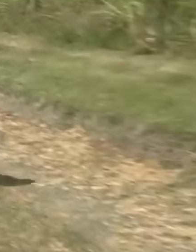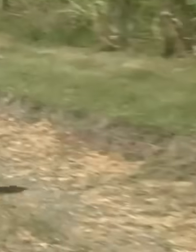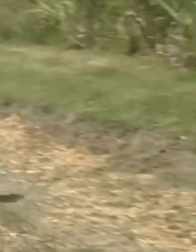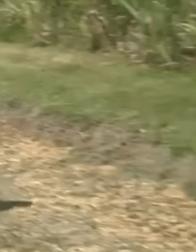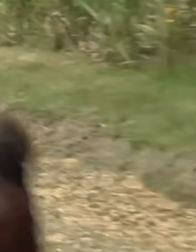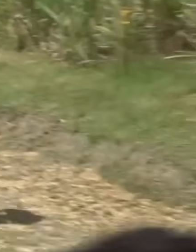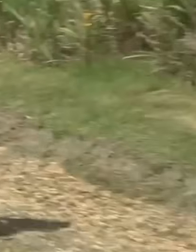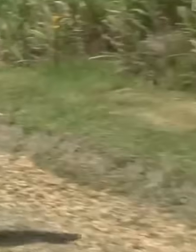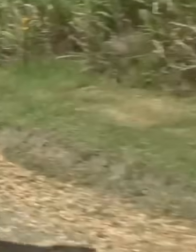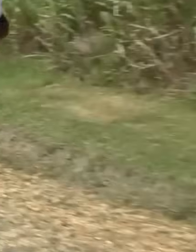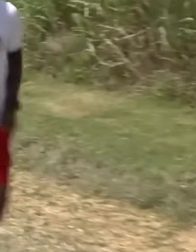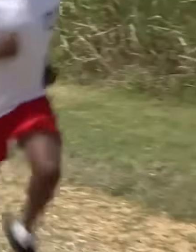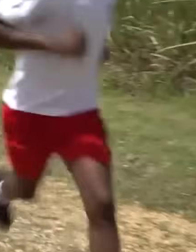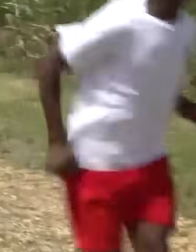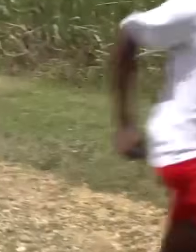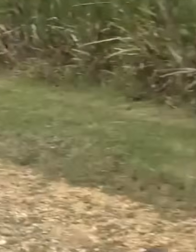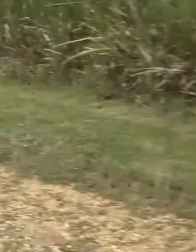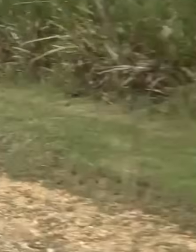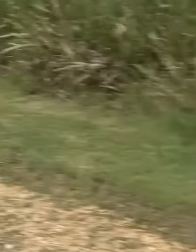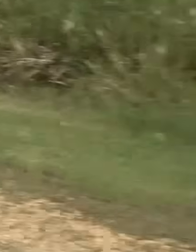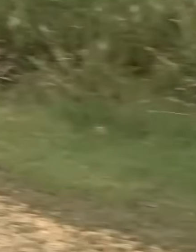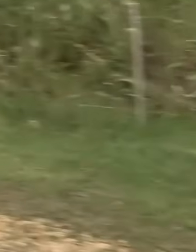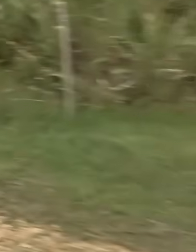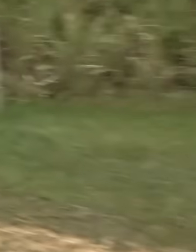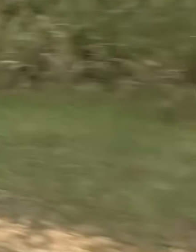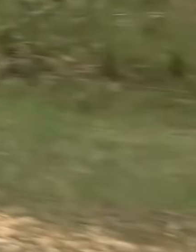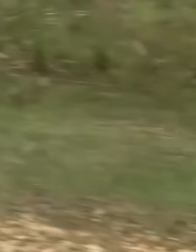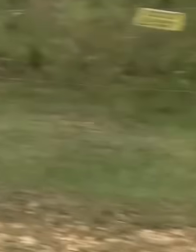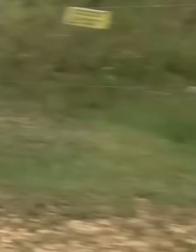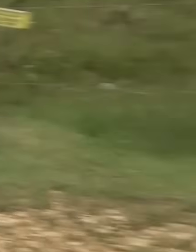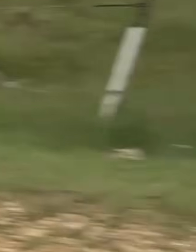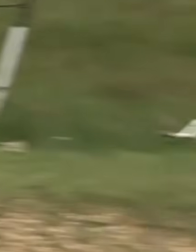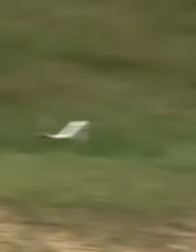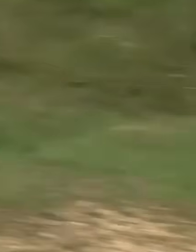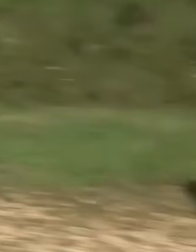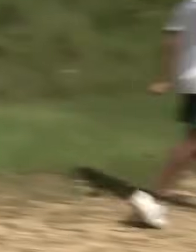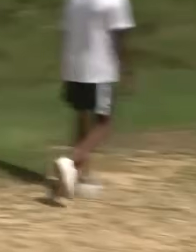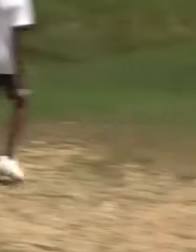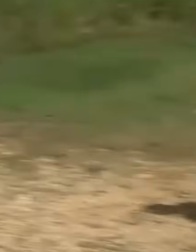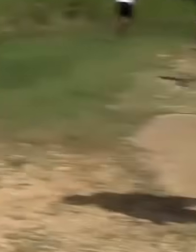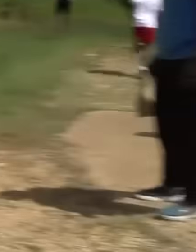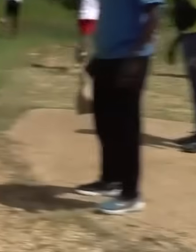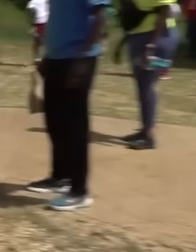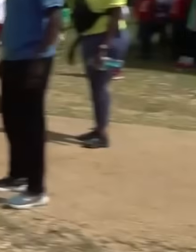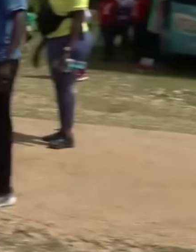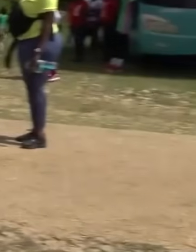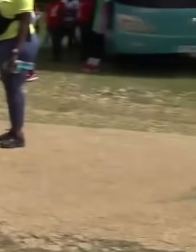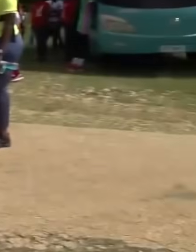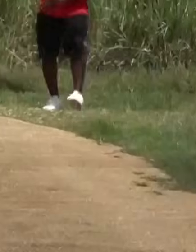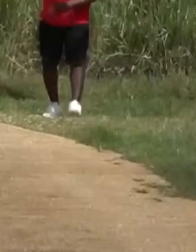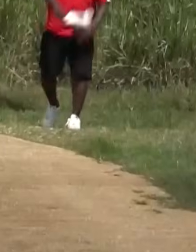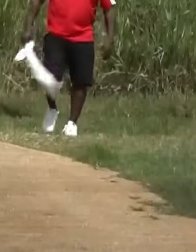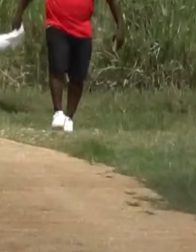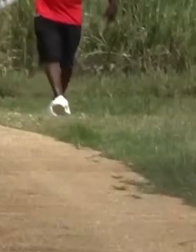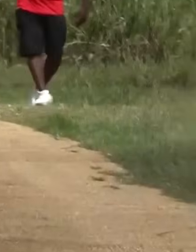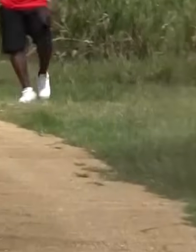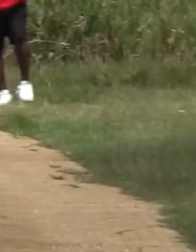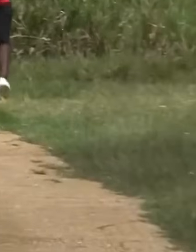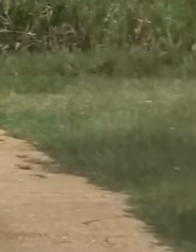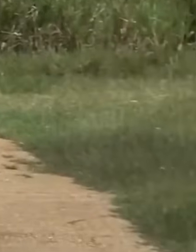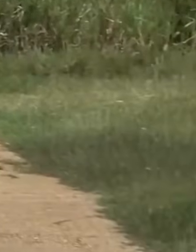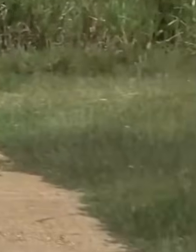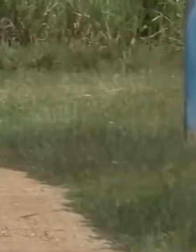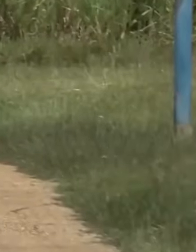49.28 seconds as she led a 1-2-3 for Alexandra, while her teammate Dalen Headley took the boys senior event in 16